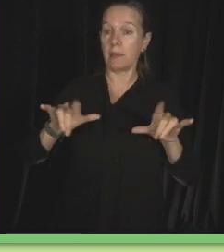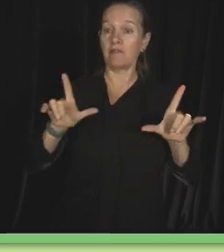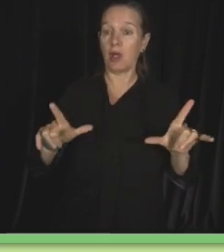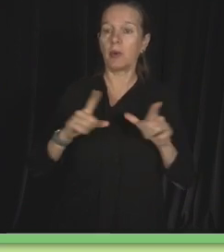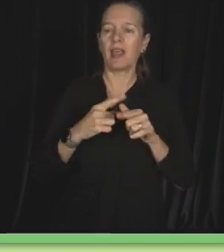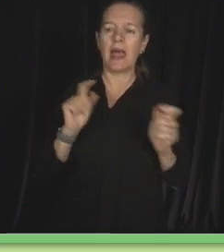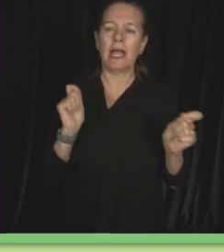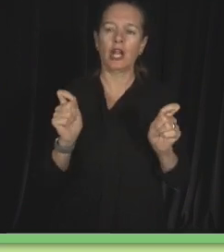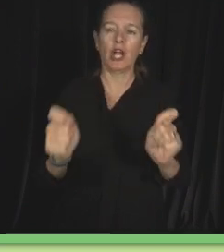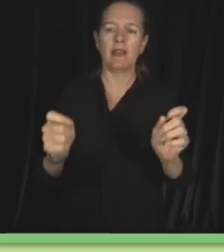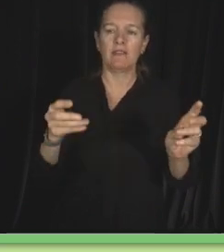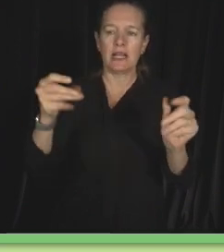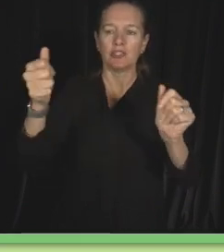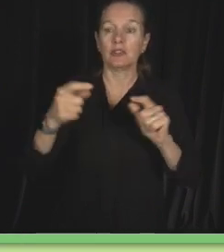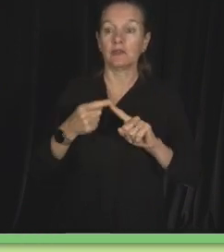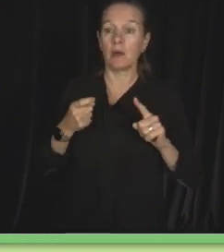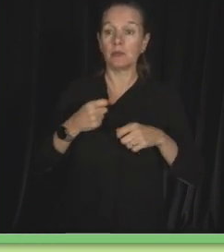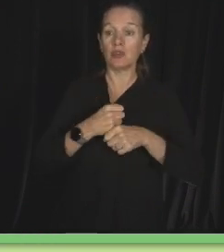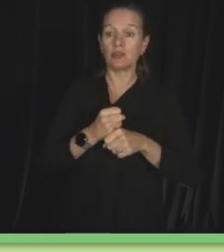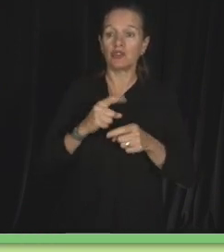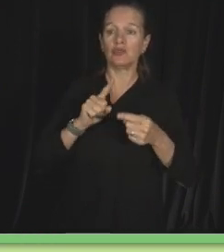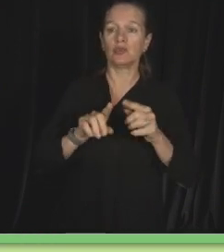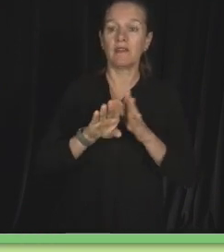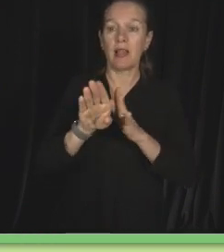from development to production much quicker.